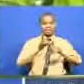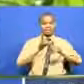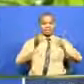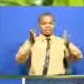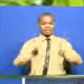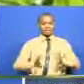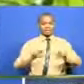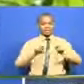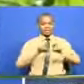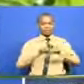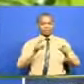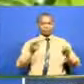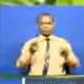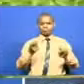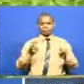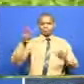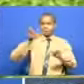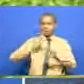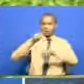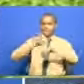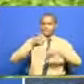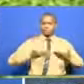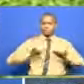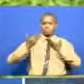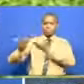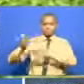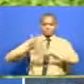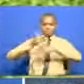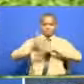a slight improvement in exports going forward as the world